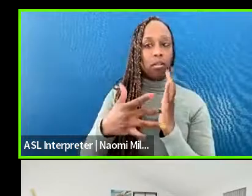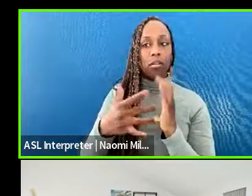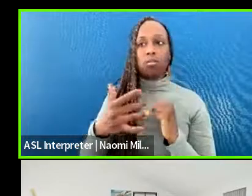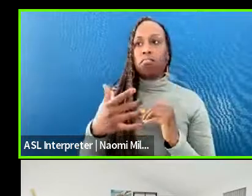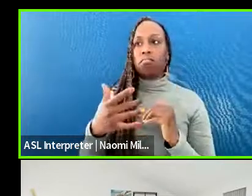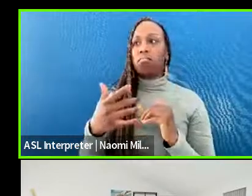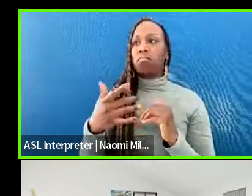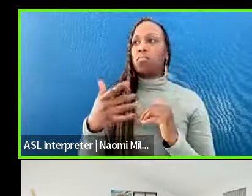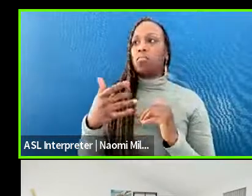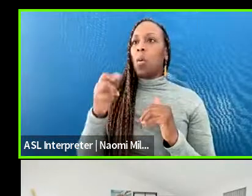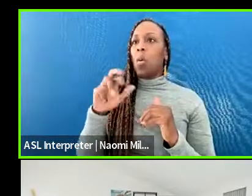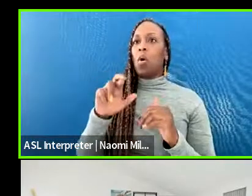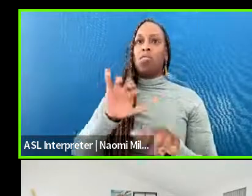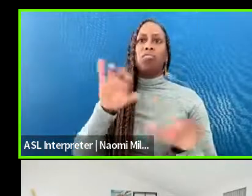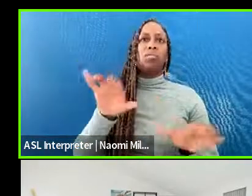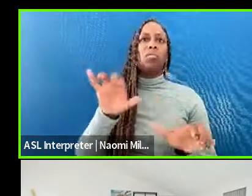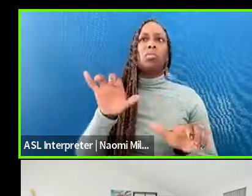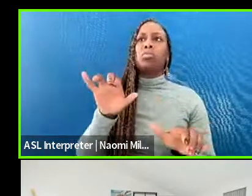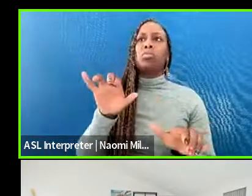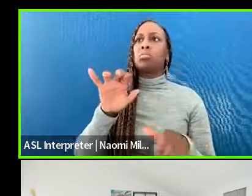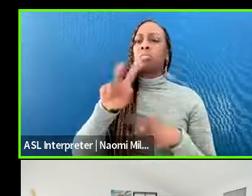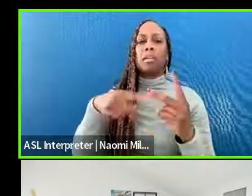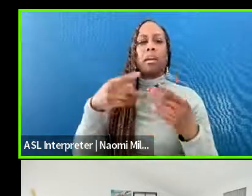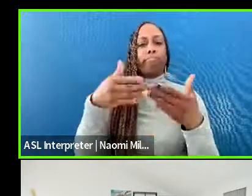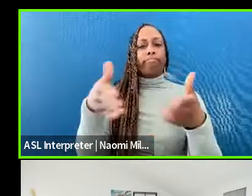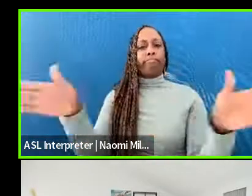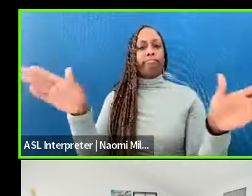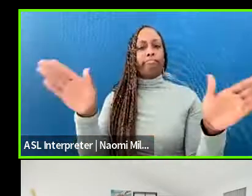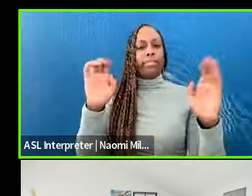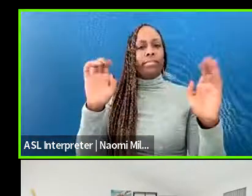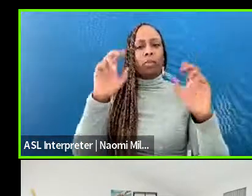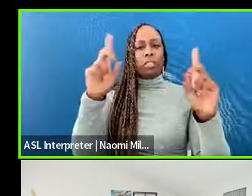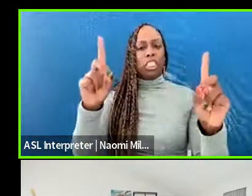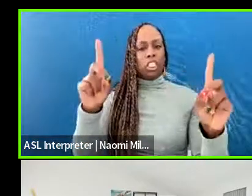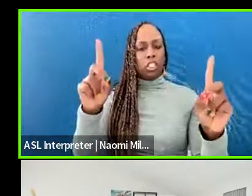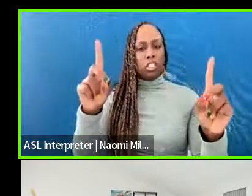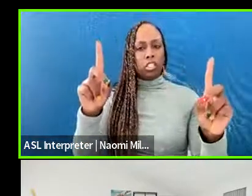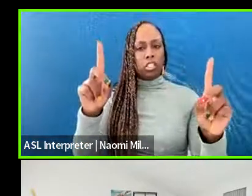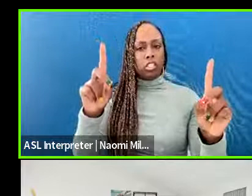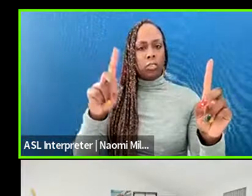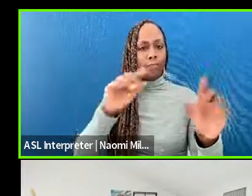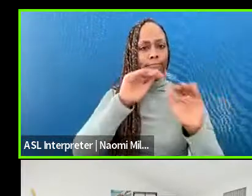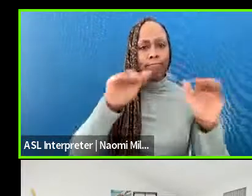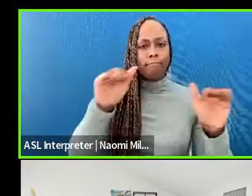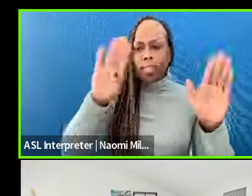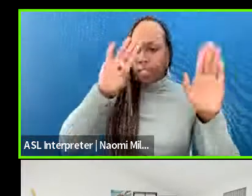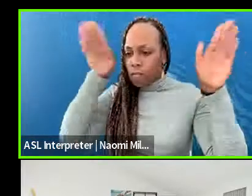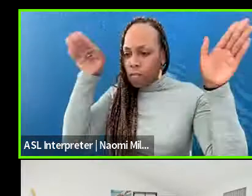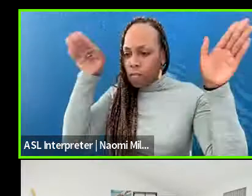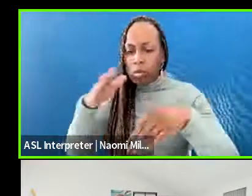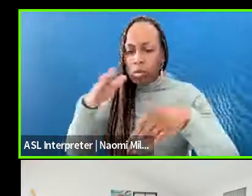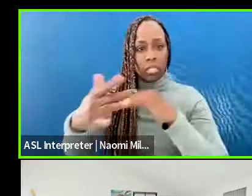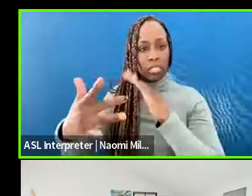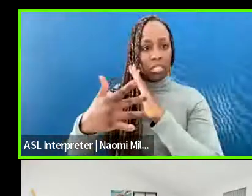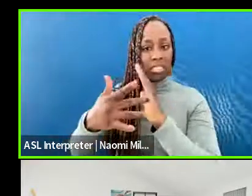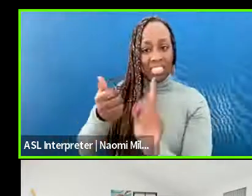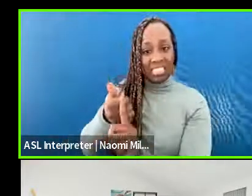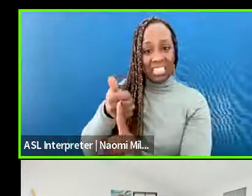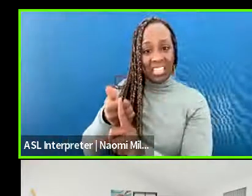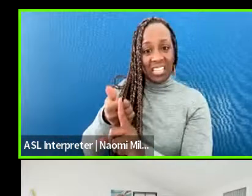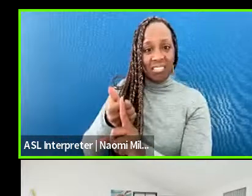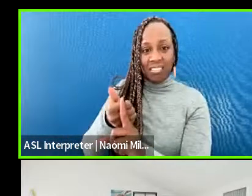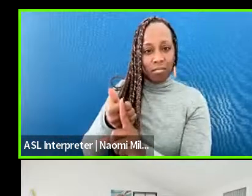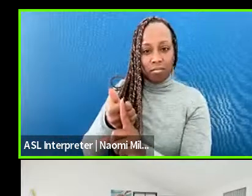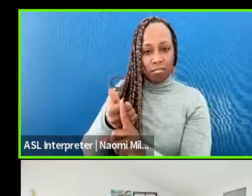somehow doing some kind of public education campaign that focuses on the technology itself isn't going to